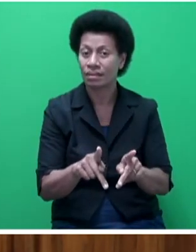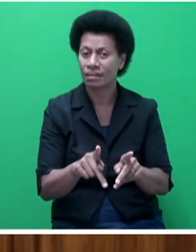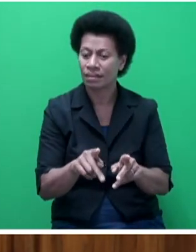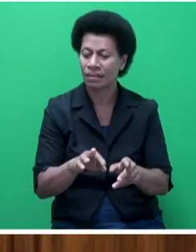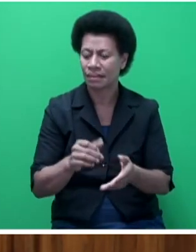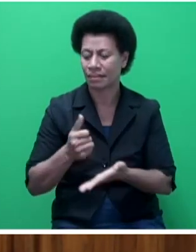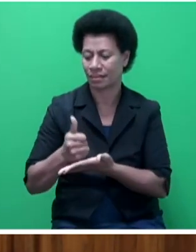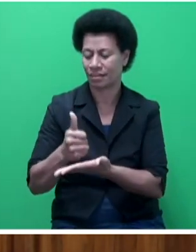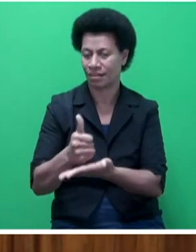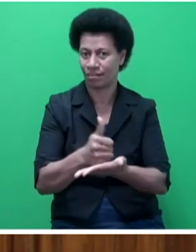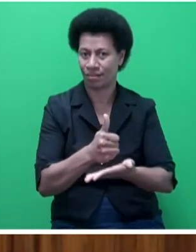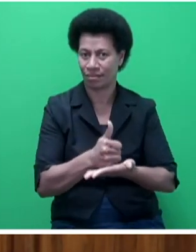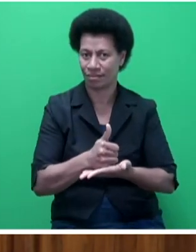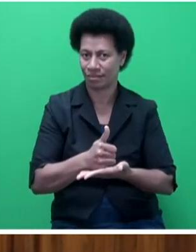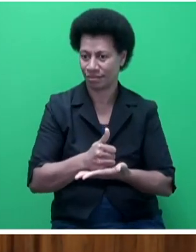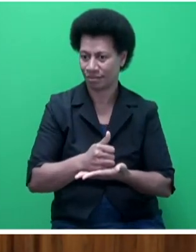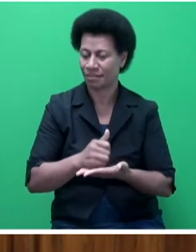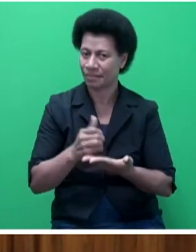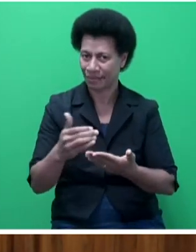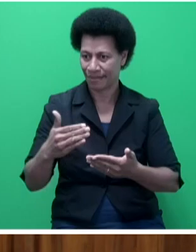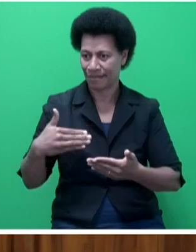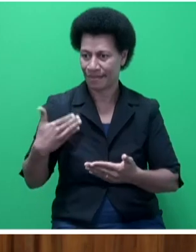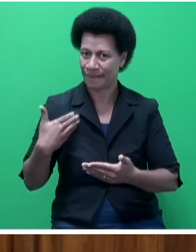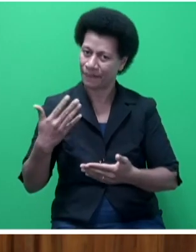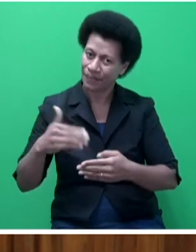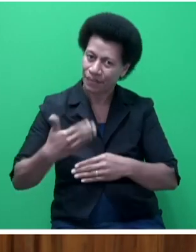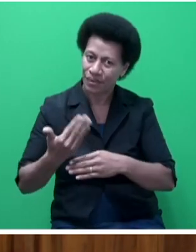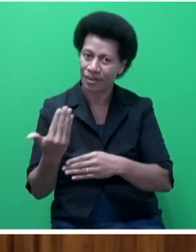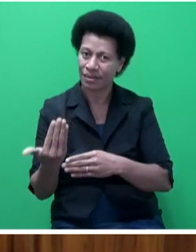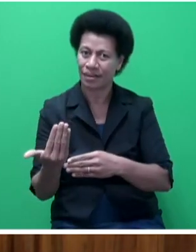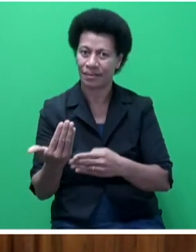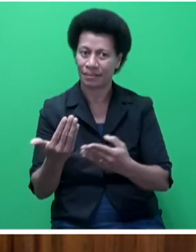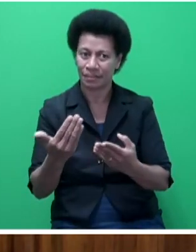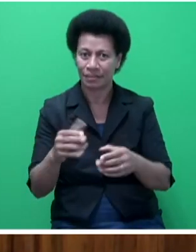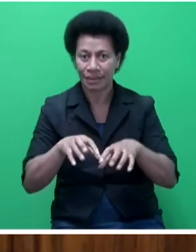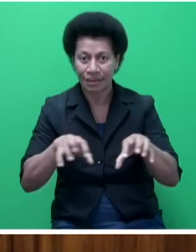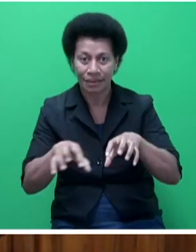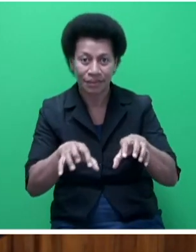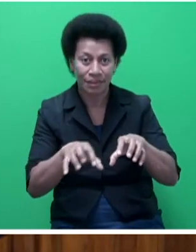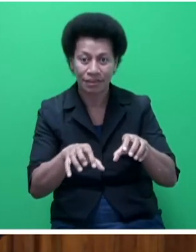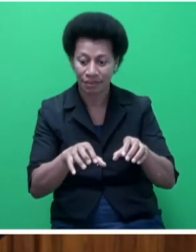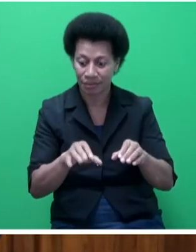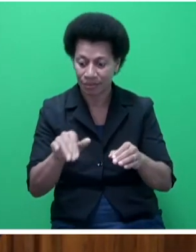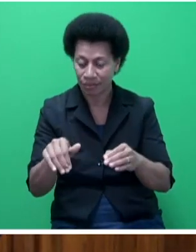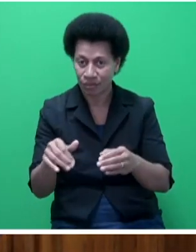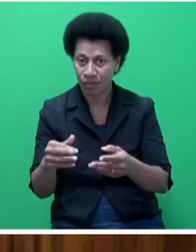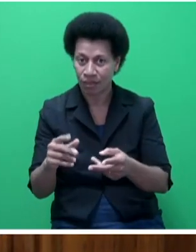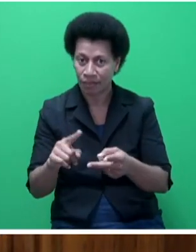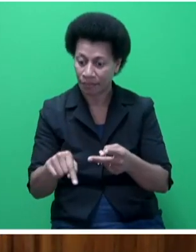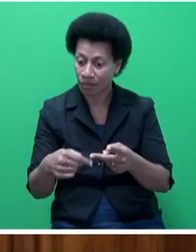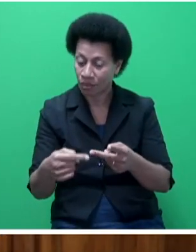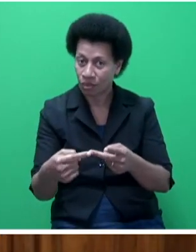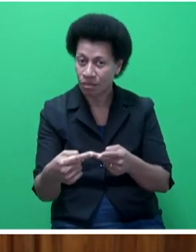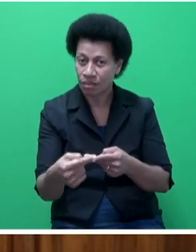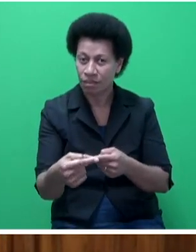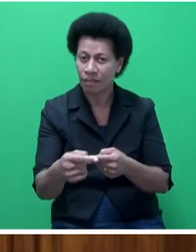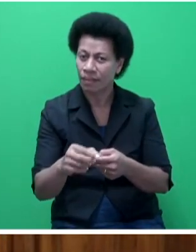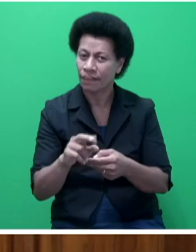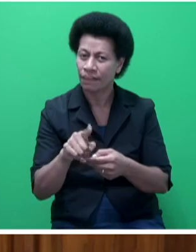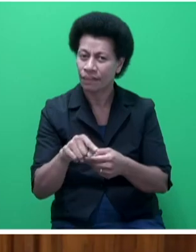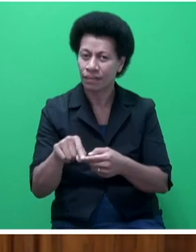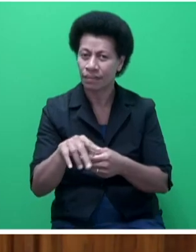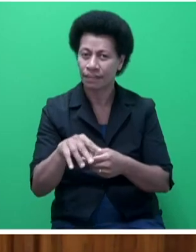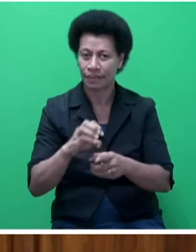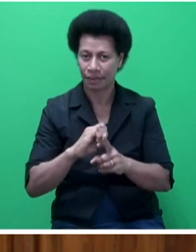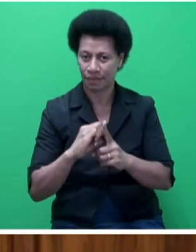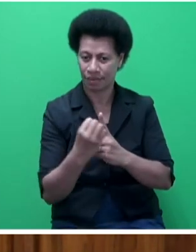supporting livelihoods. The regulations, policies, and policing are helping us to maintain the pristine status of our